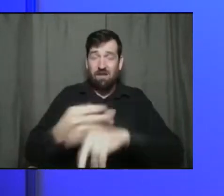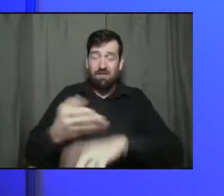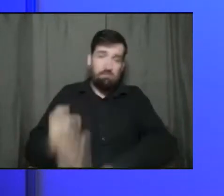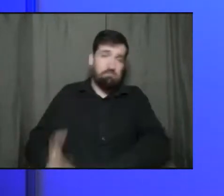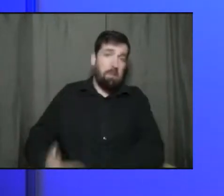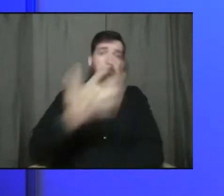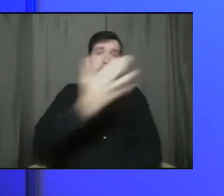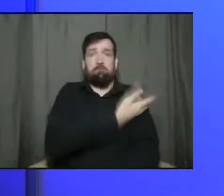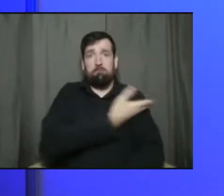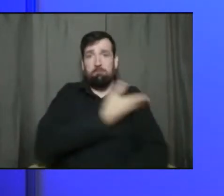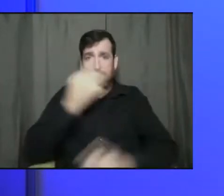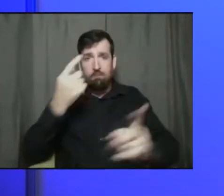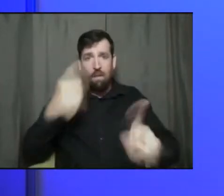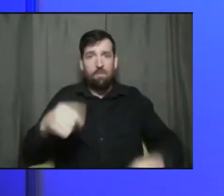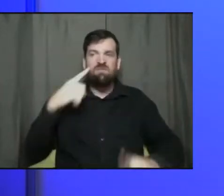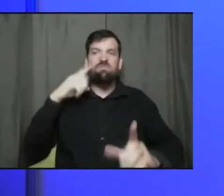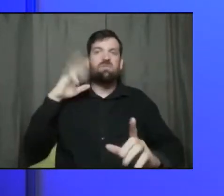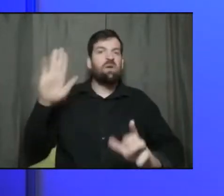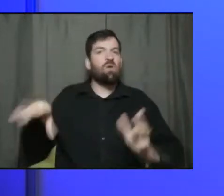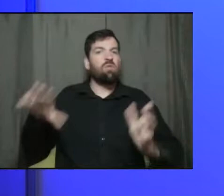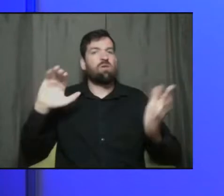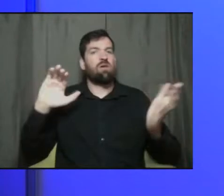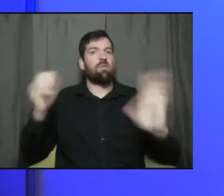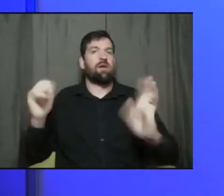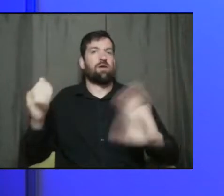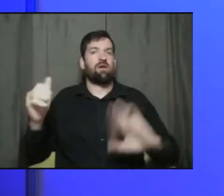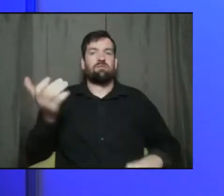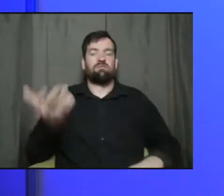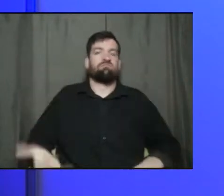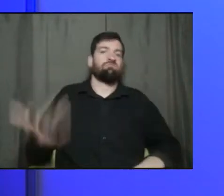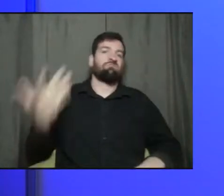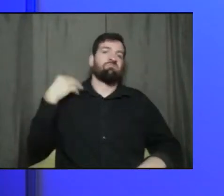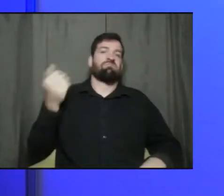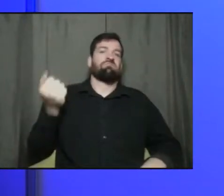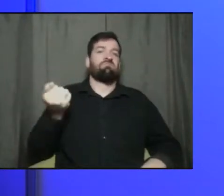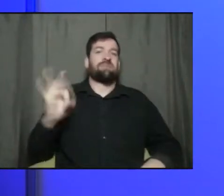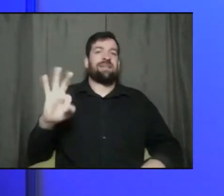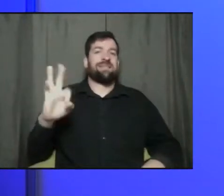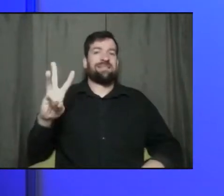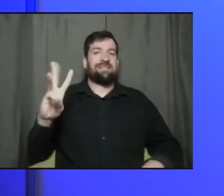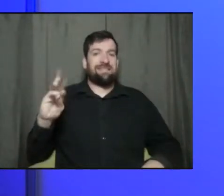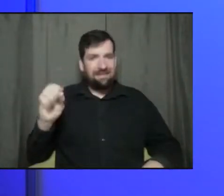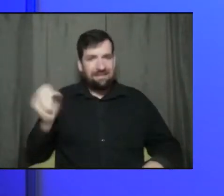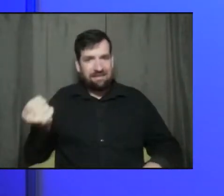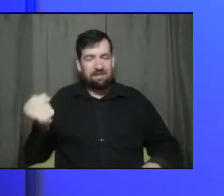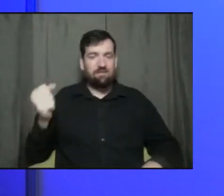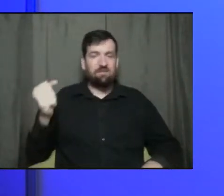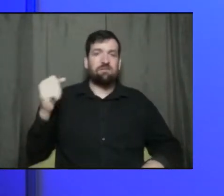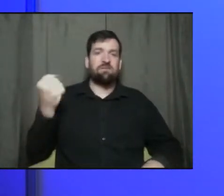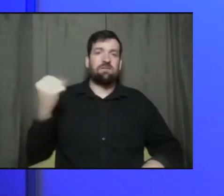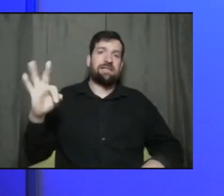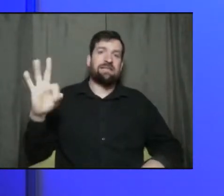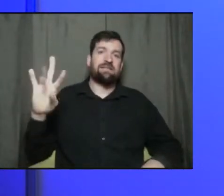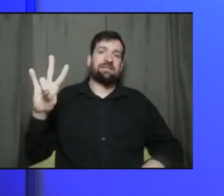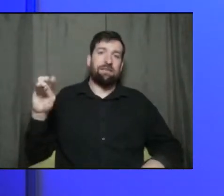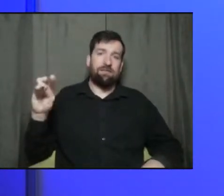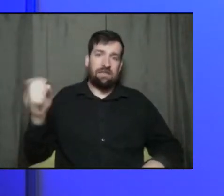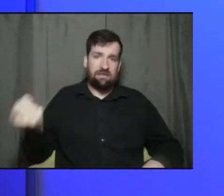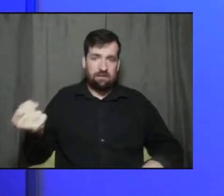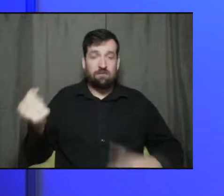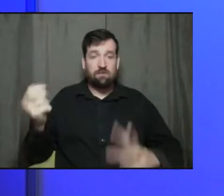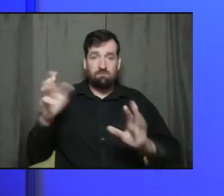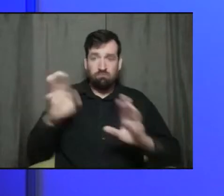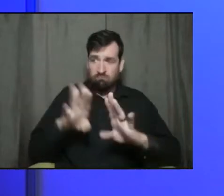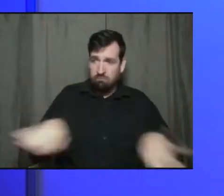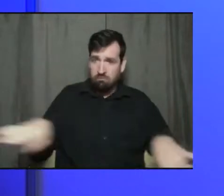as you know, compared to in the 1960s and 70s when children were born with CF, you know, life expectancy was in the, you